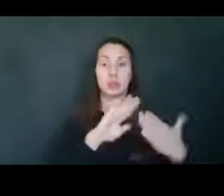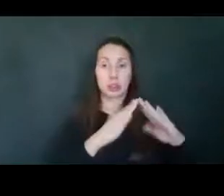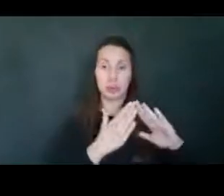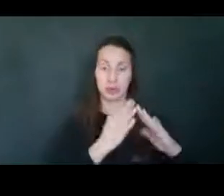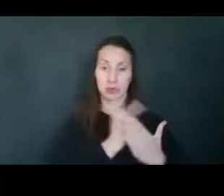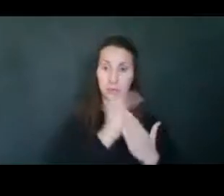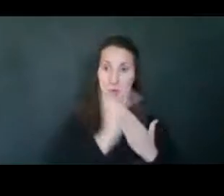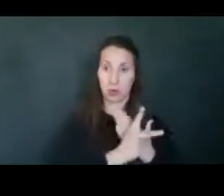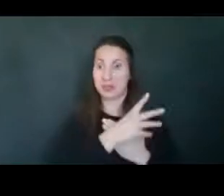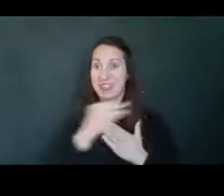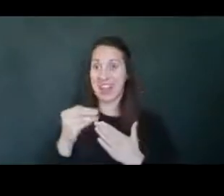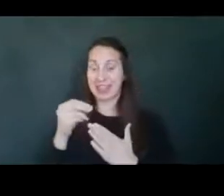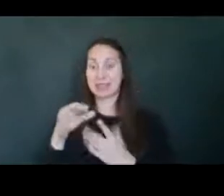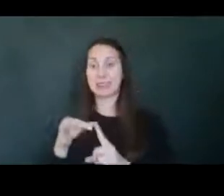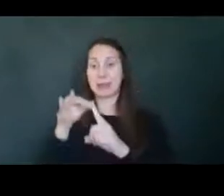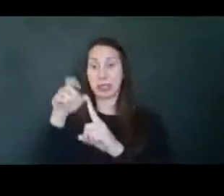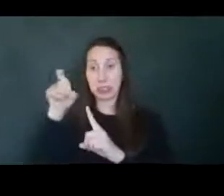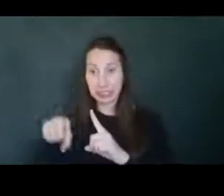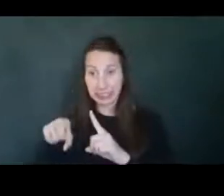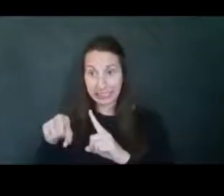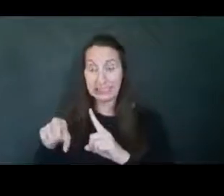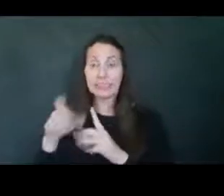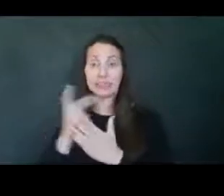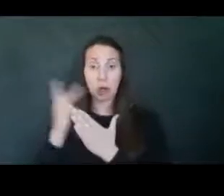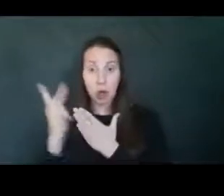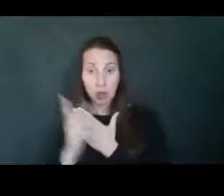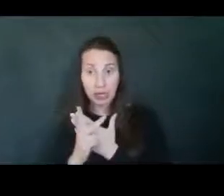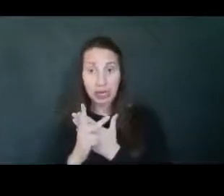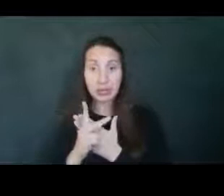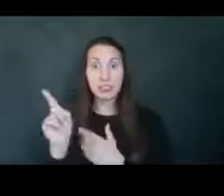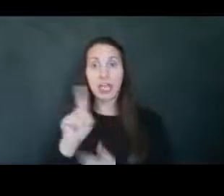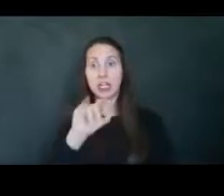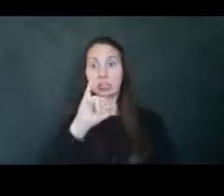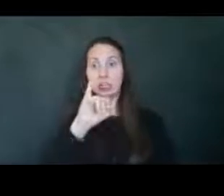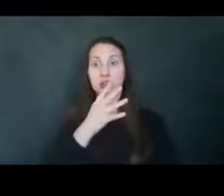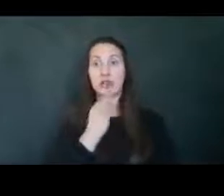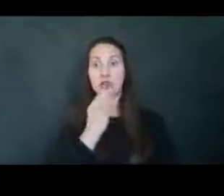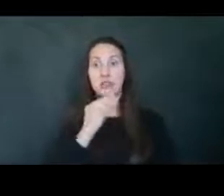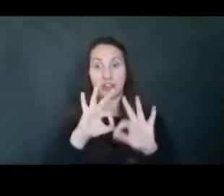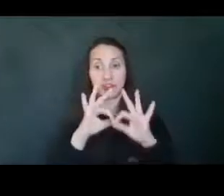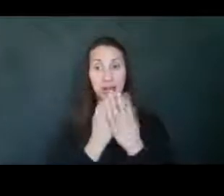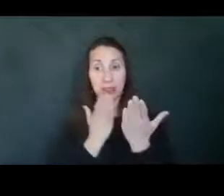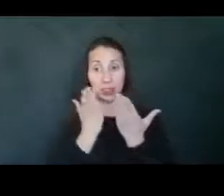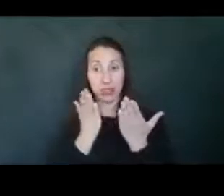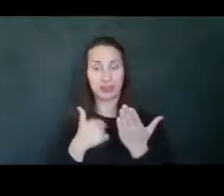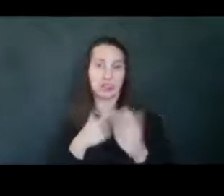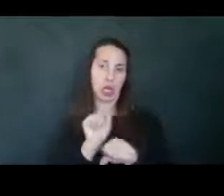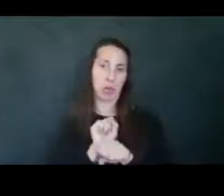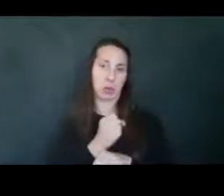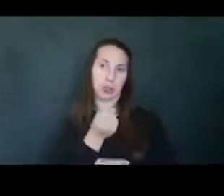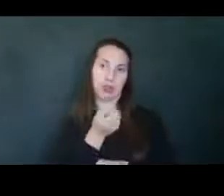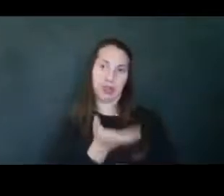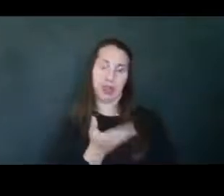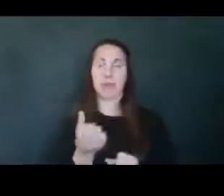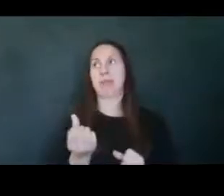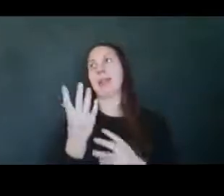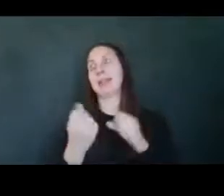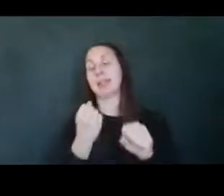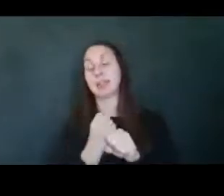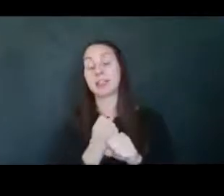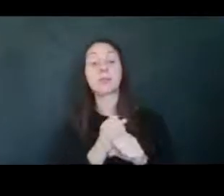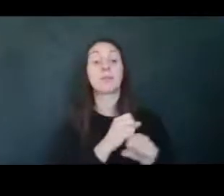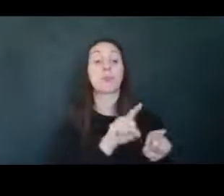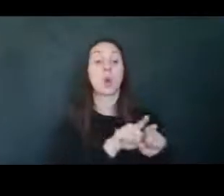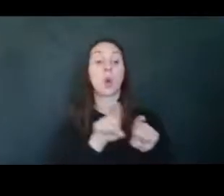programs at Jewish Family Service, where I worked for a few decades, and also as a private consultant working with